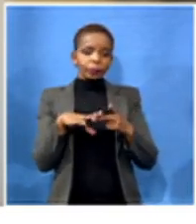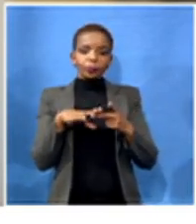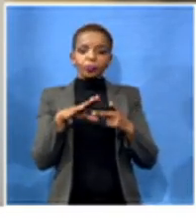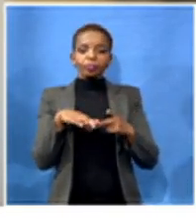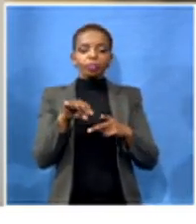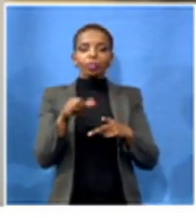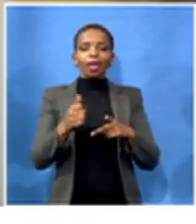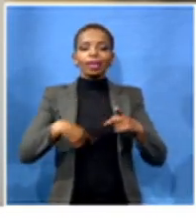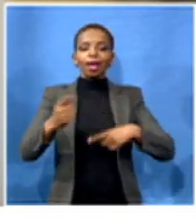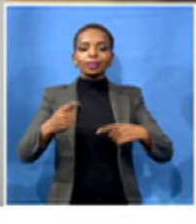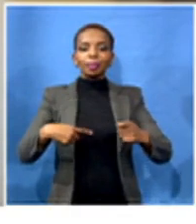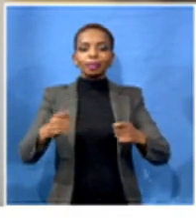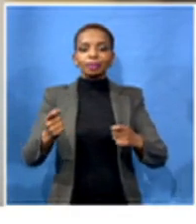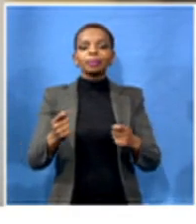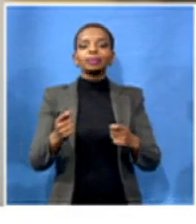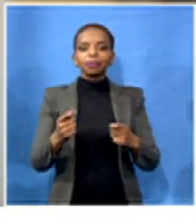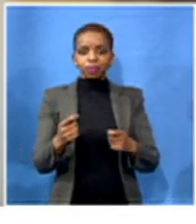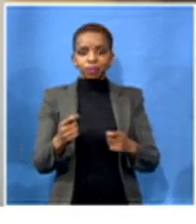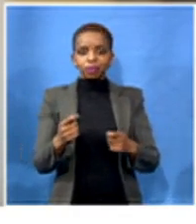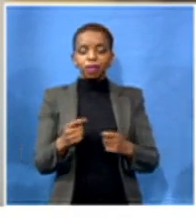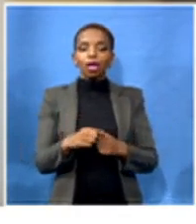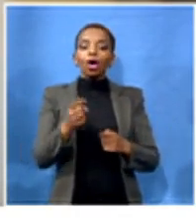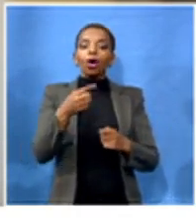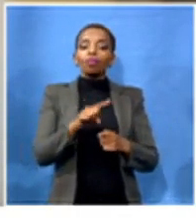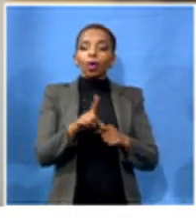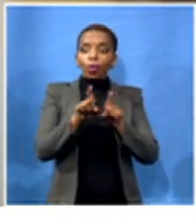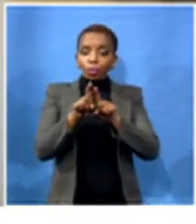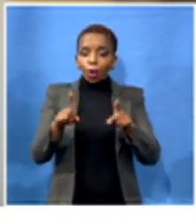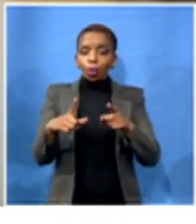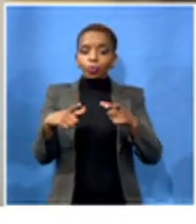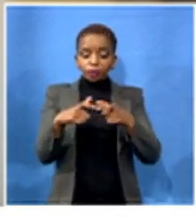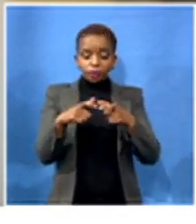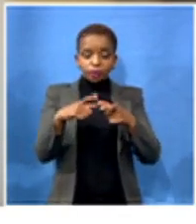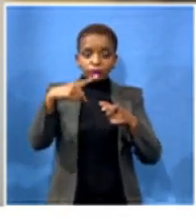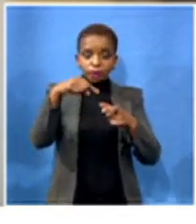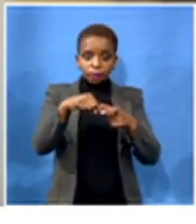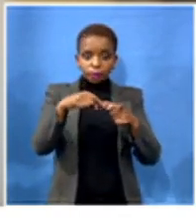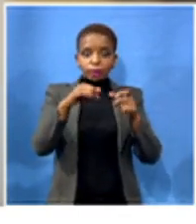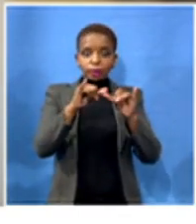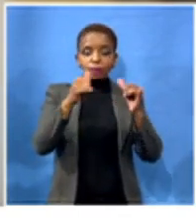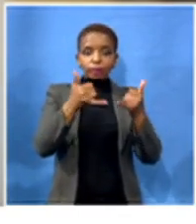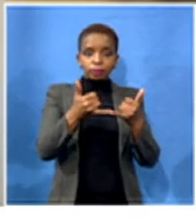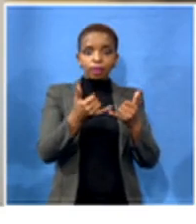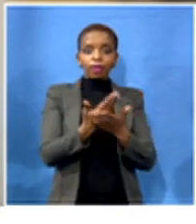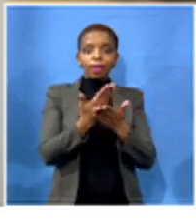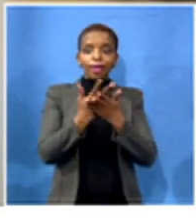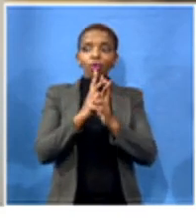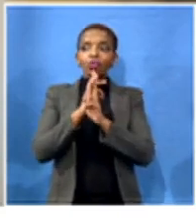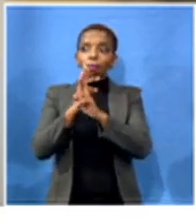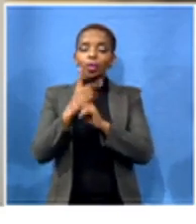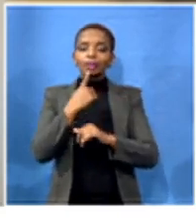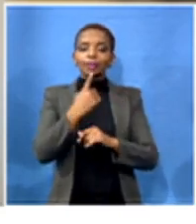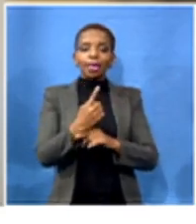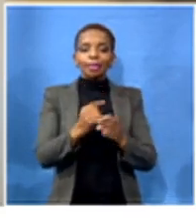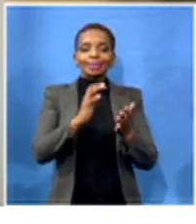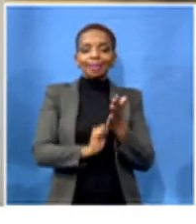expenses that the scheme incurs. For those schemes that are able to report surpluses, this money is then